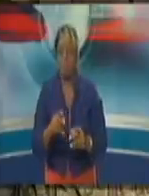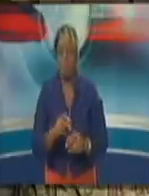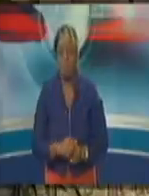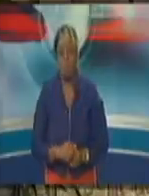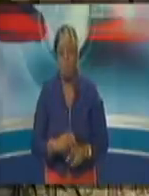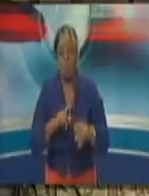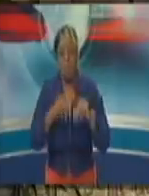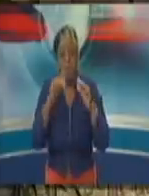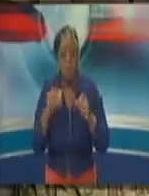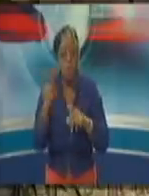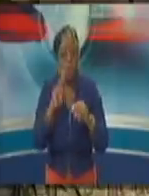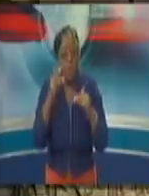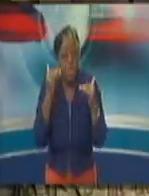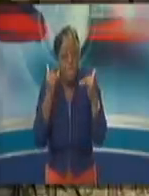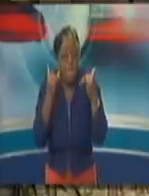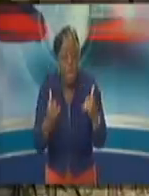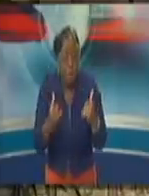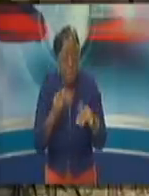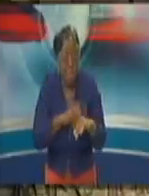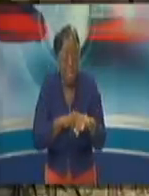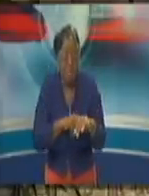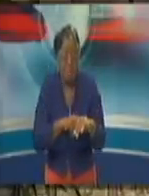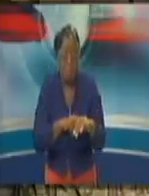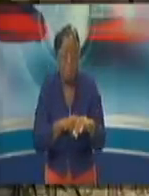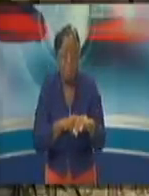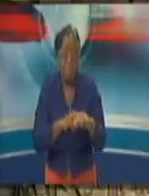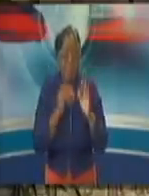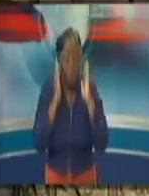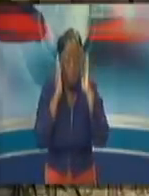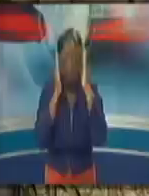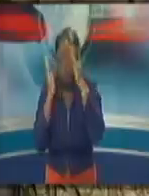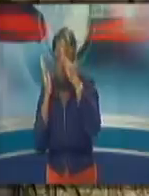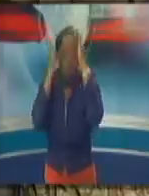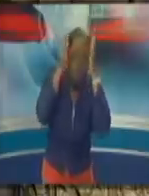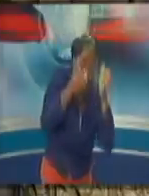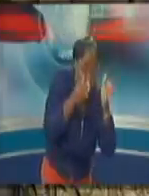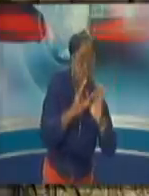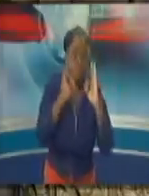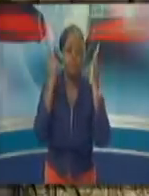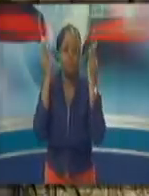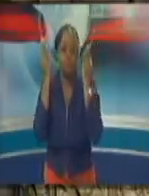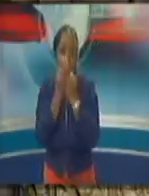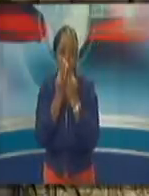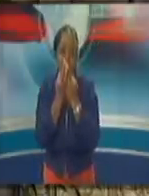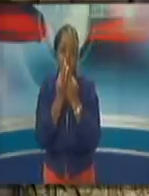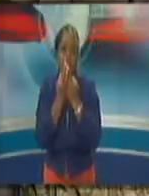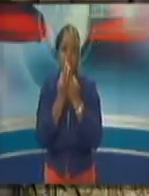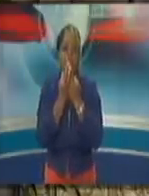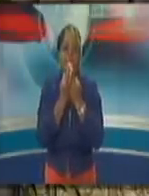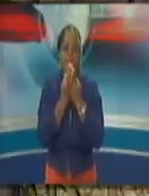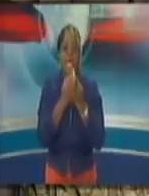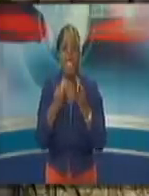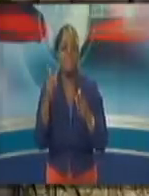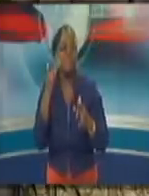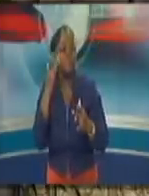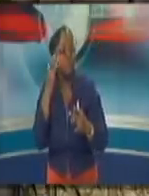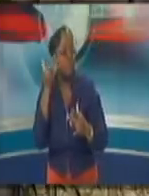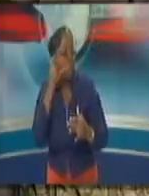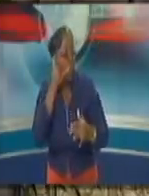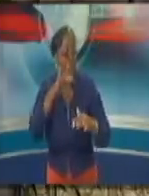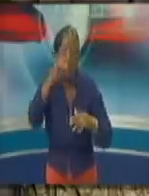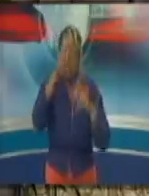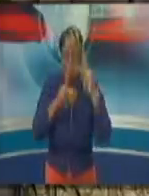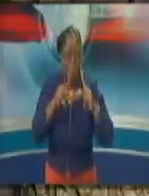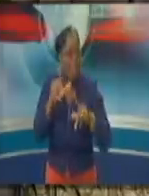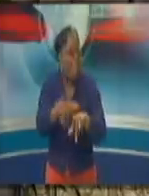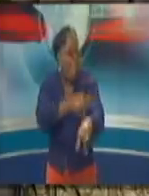Let us use this gift of extra time to refocus on family, strengthen existing friendships, and reignite old ones while practicing